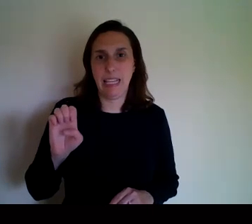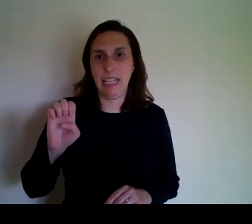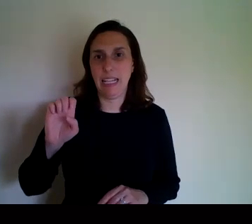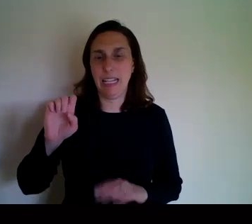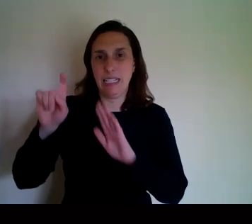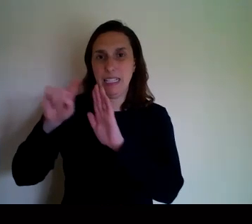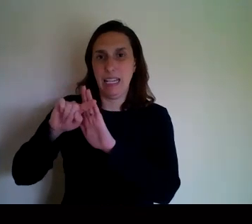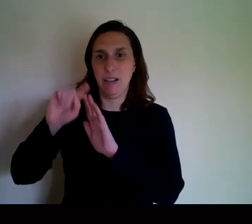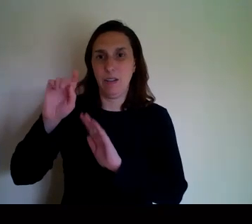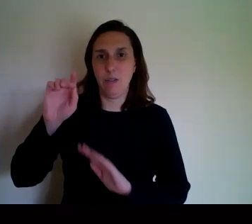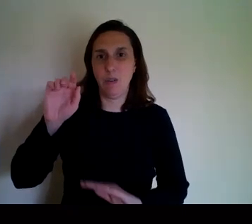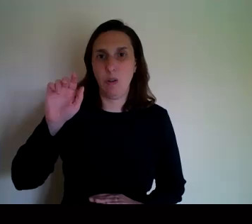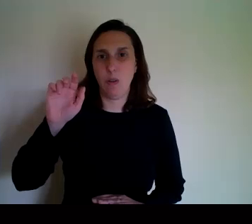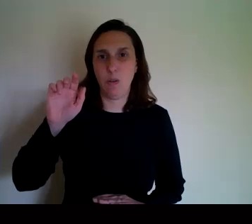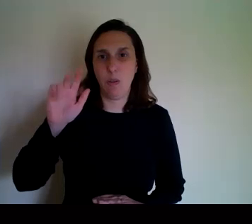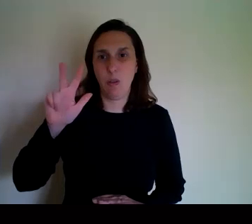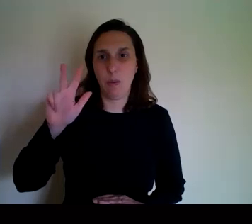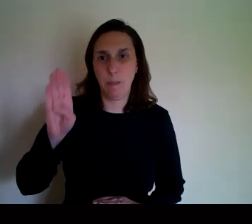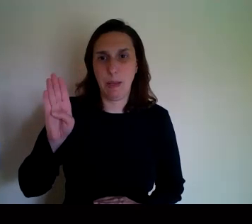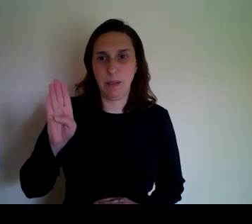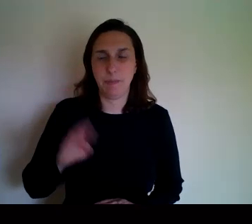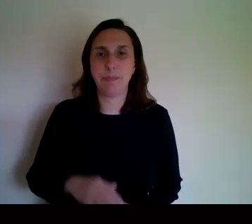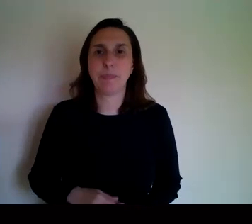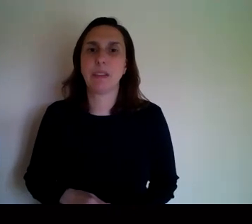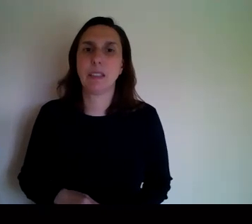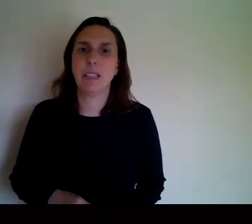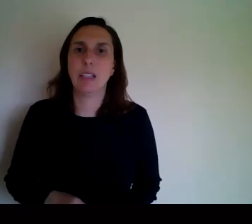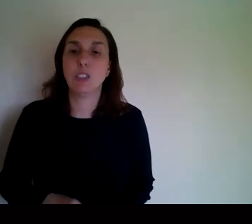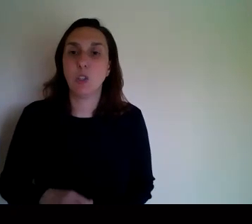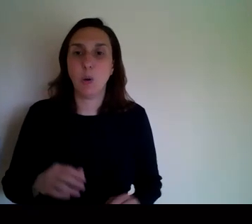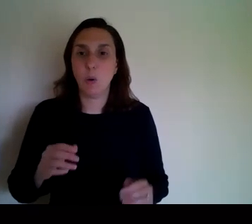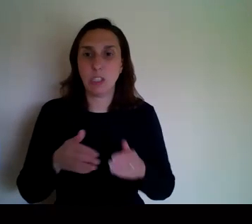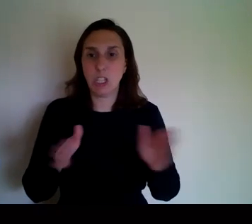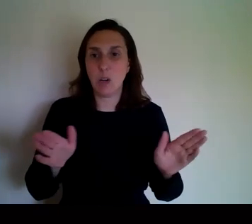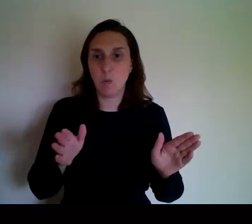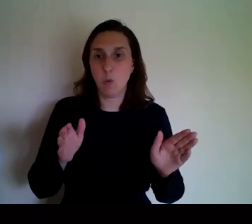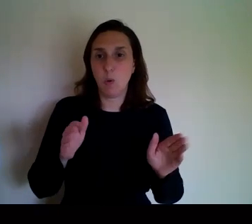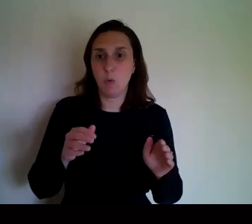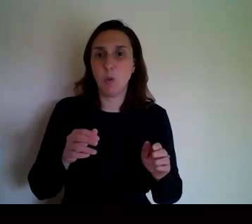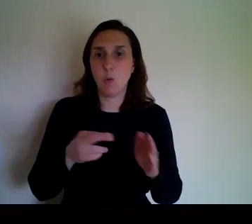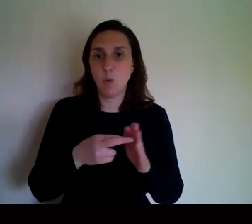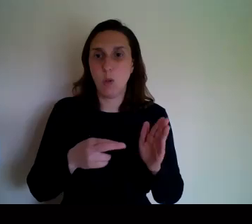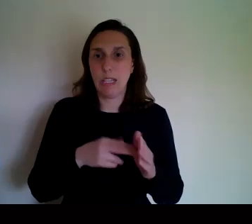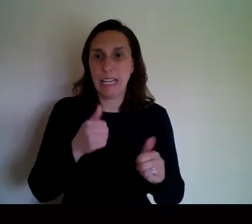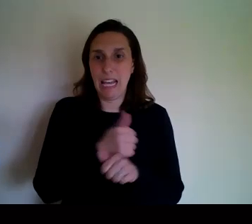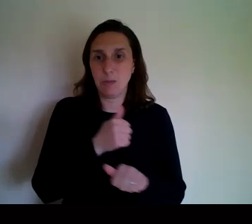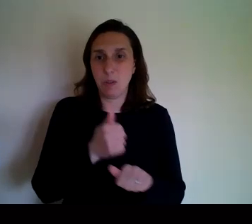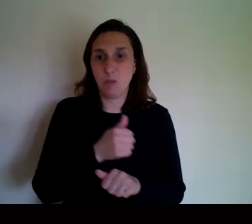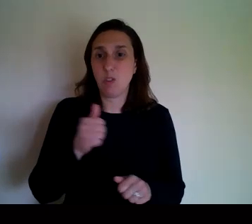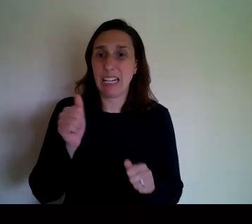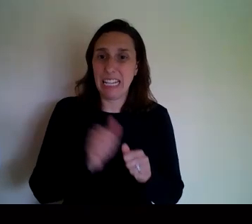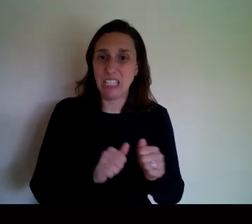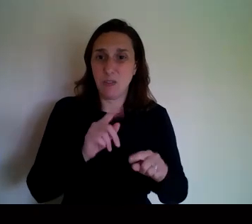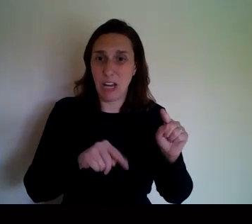negative 3b. Now there's a general rule of thumb in algebra. For every variable you don't know, you need that many equations. And so